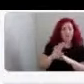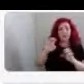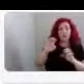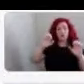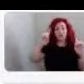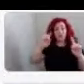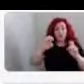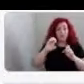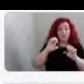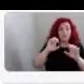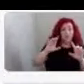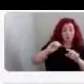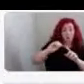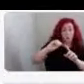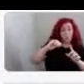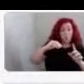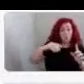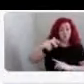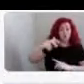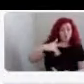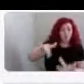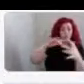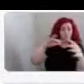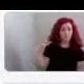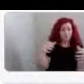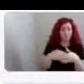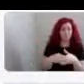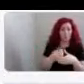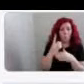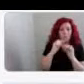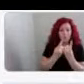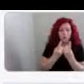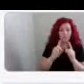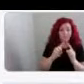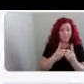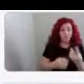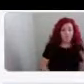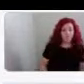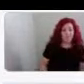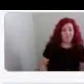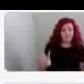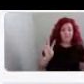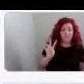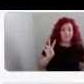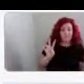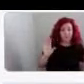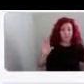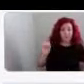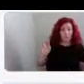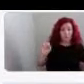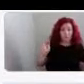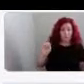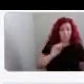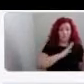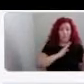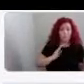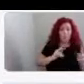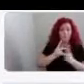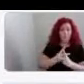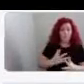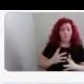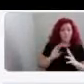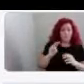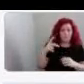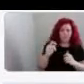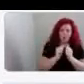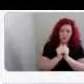held together in a combined legislative district moreover districts six and seven in the coconino county board of supervisors maps are competitive in nature